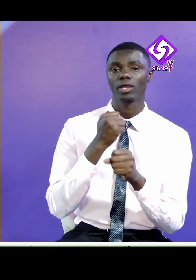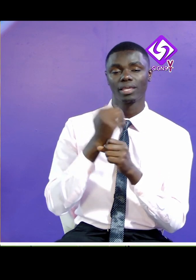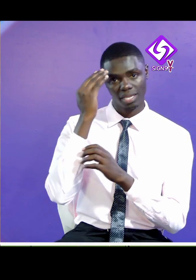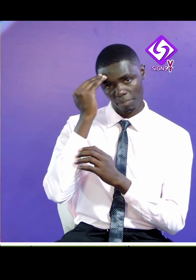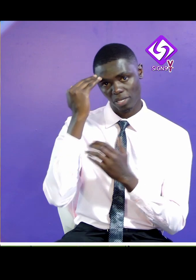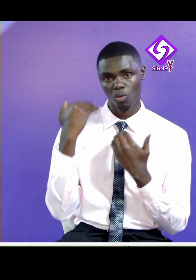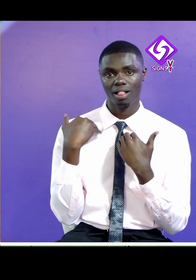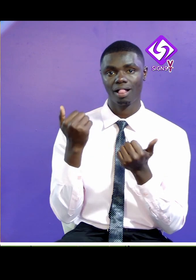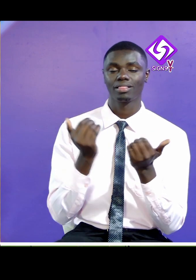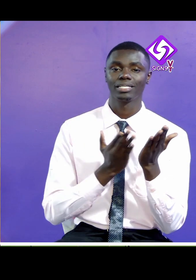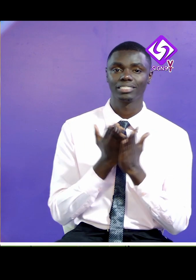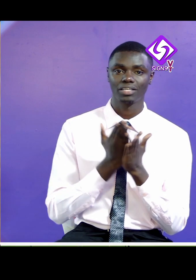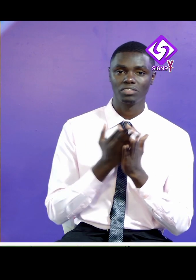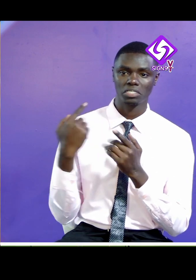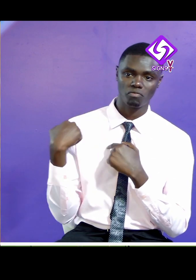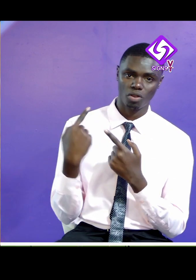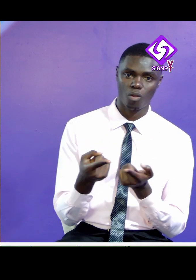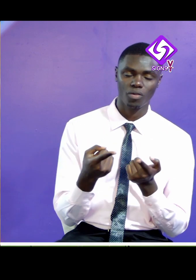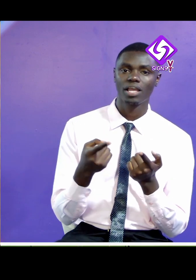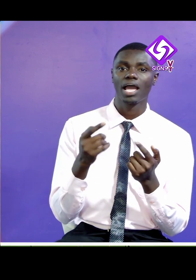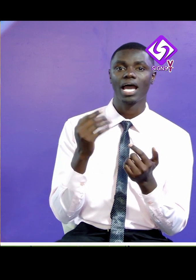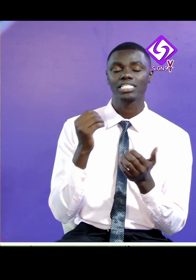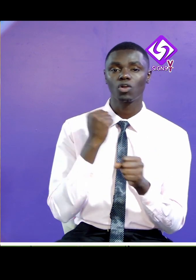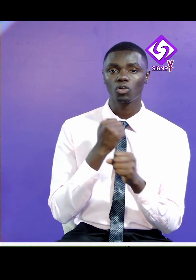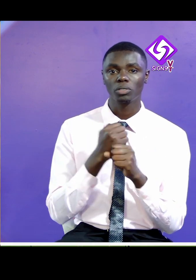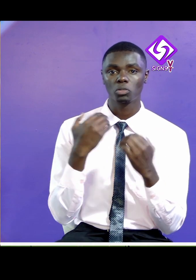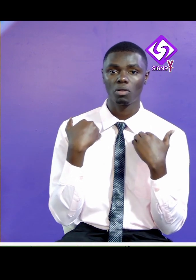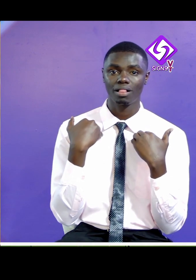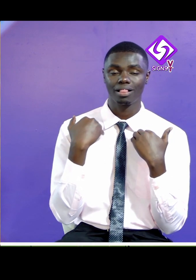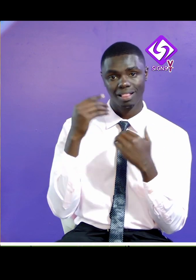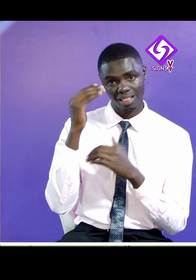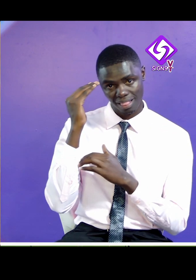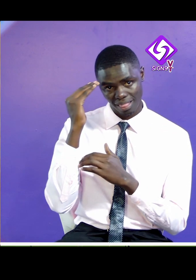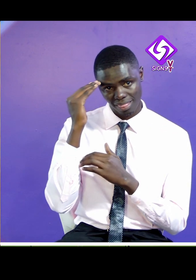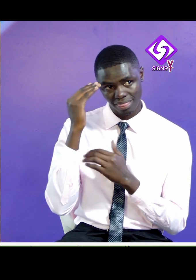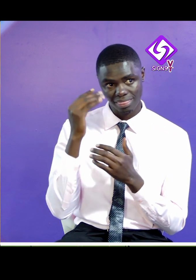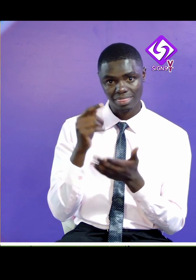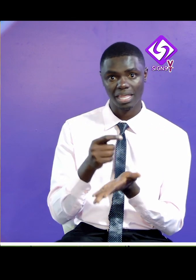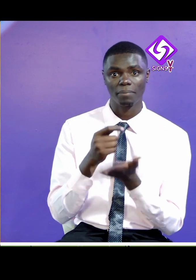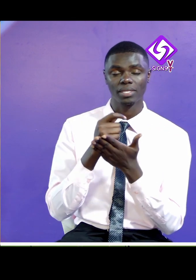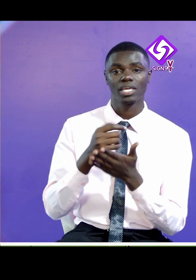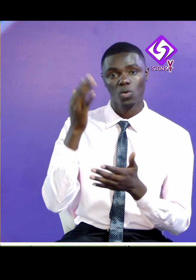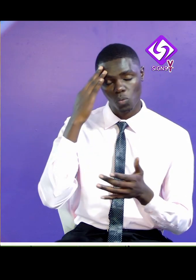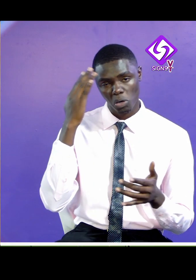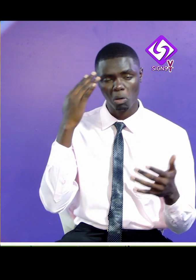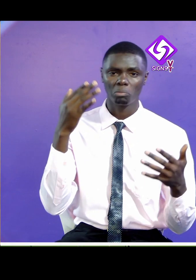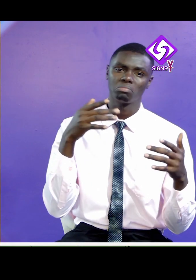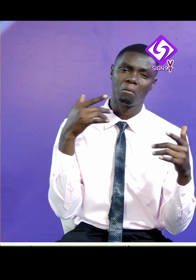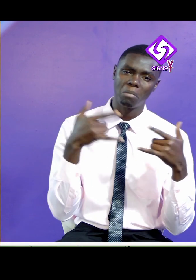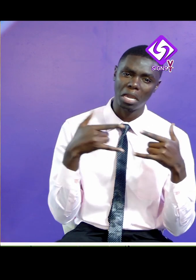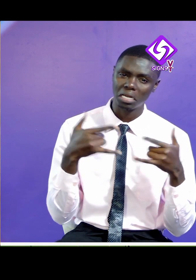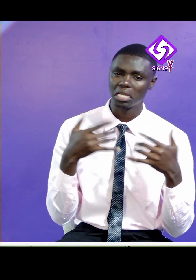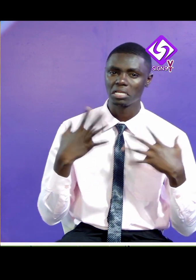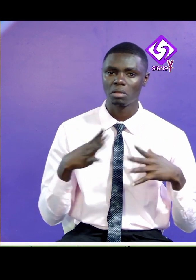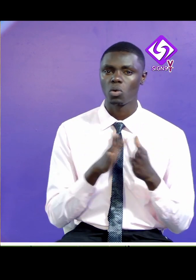an occupational therapist, we believe that despite barriers for people's disabilities or mental health, people can still live